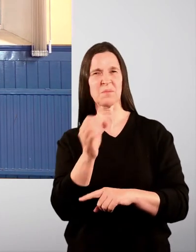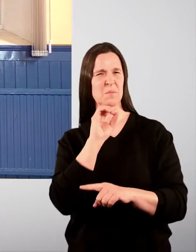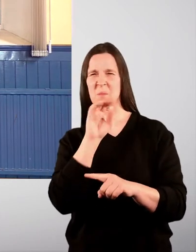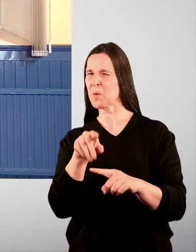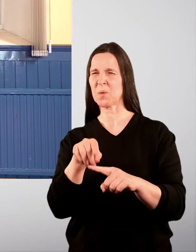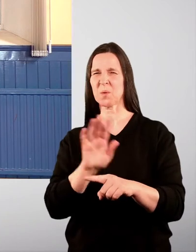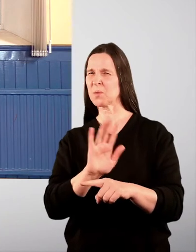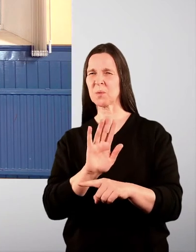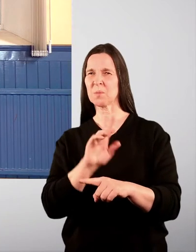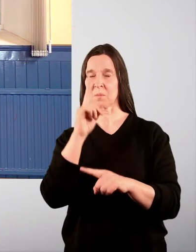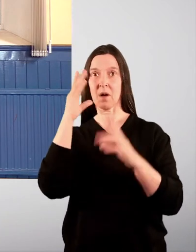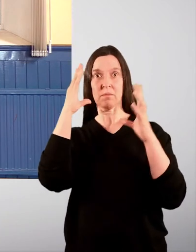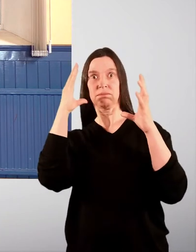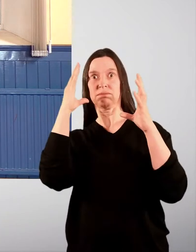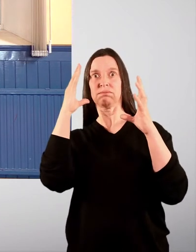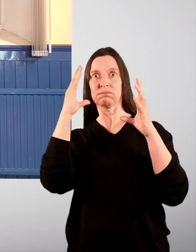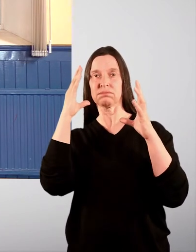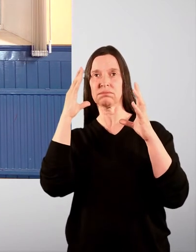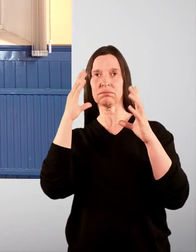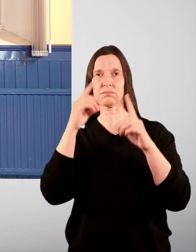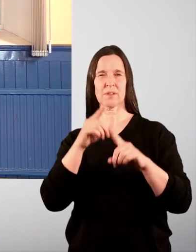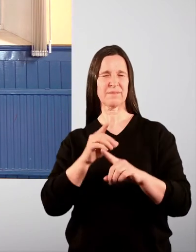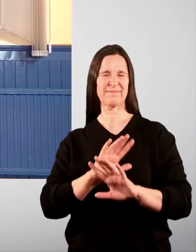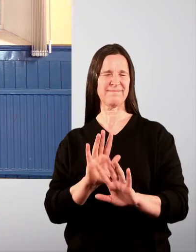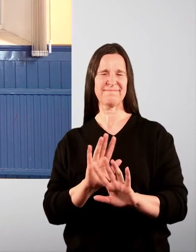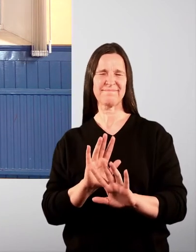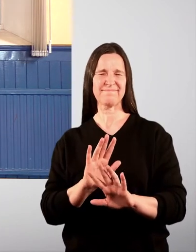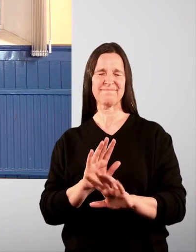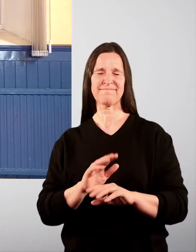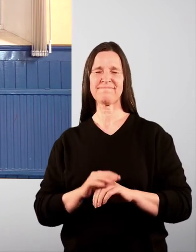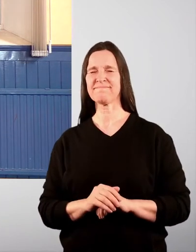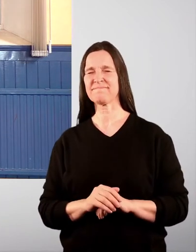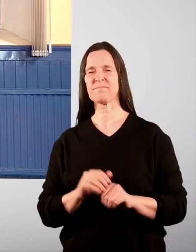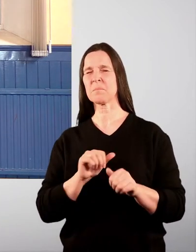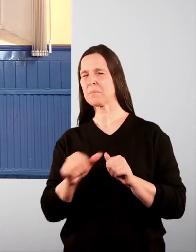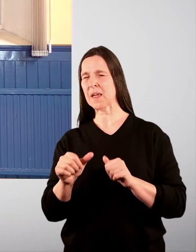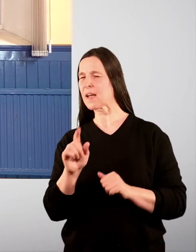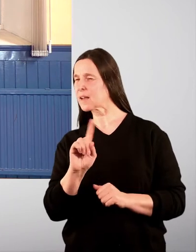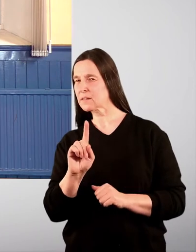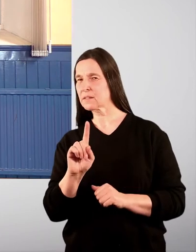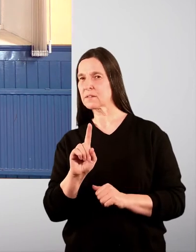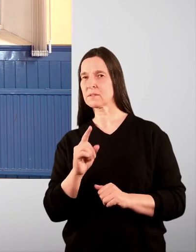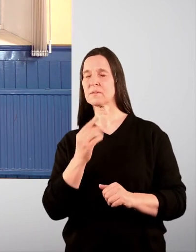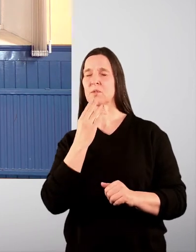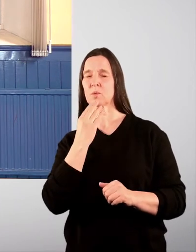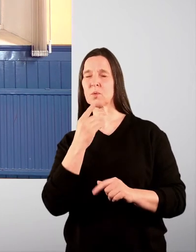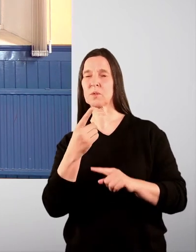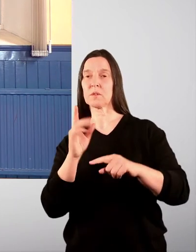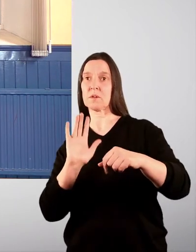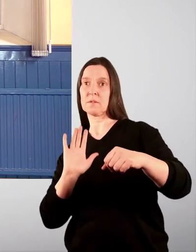punch into the chin area. They think it knocks them out because it rattles the brain and the head's moved about, but it's